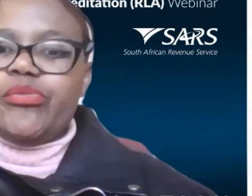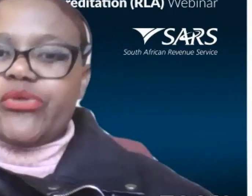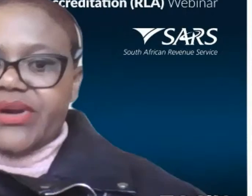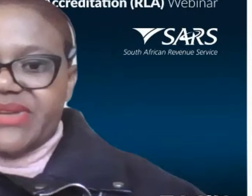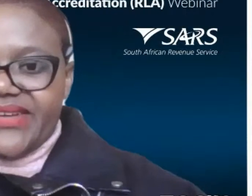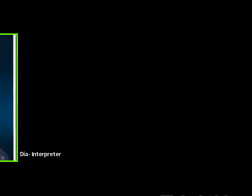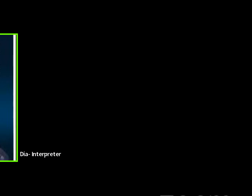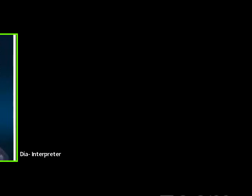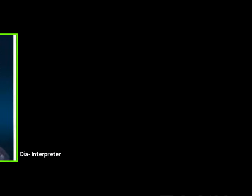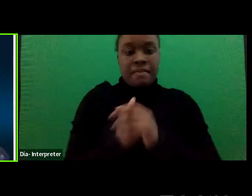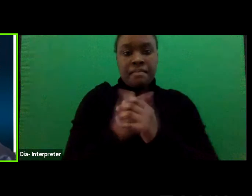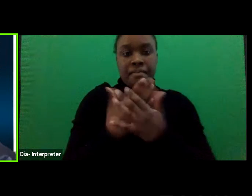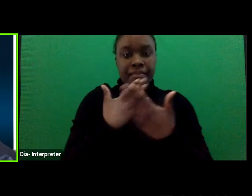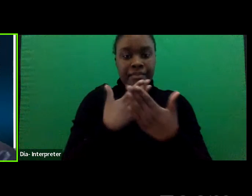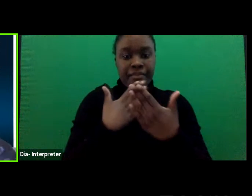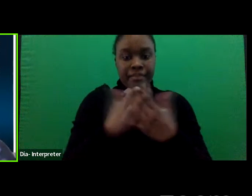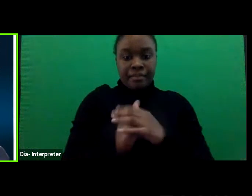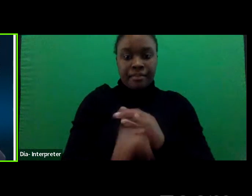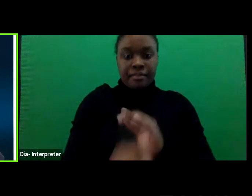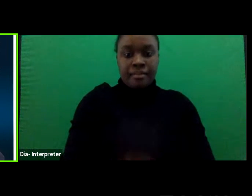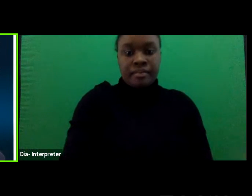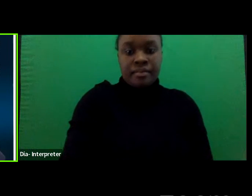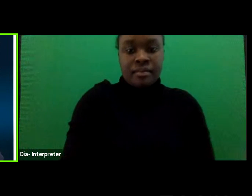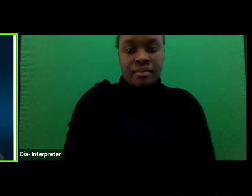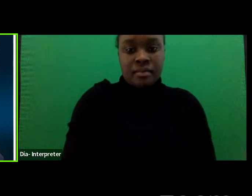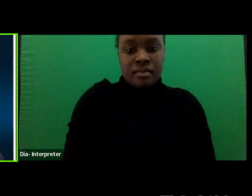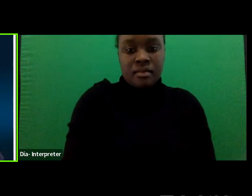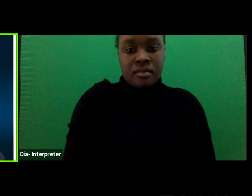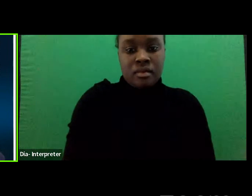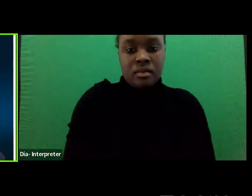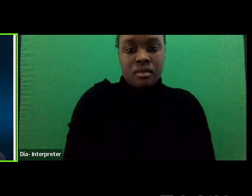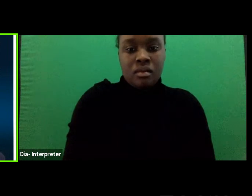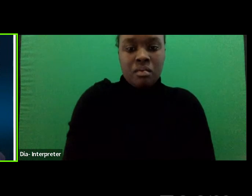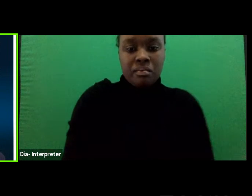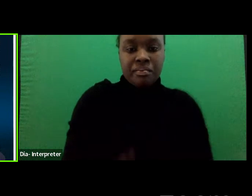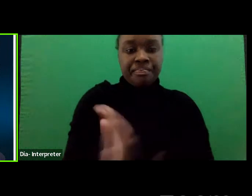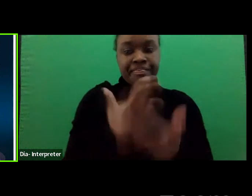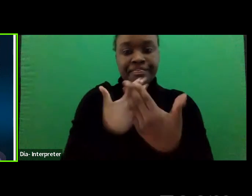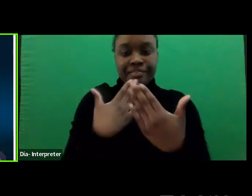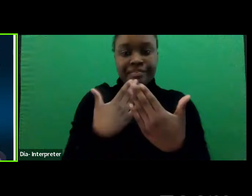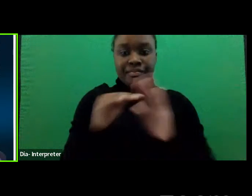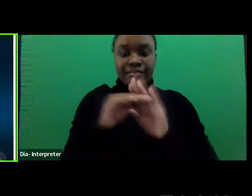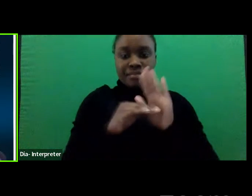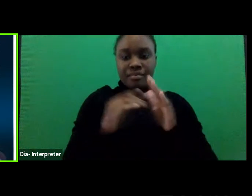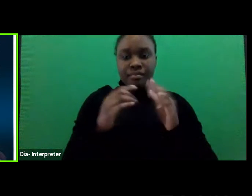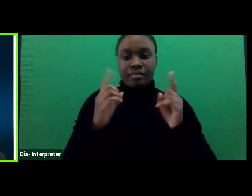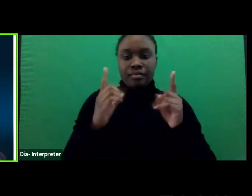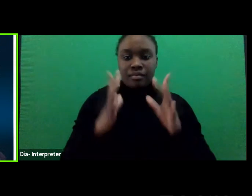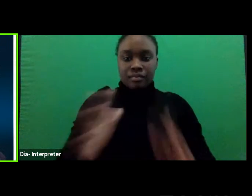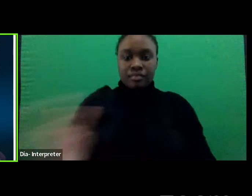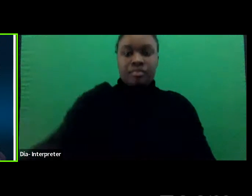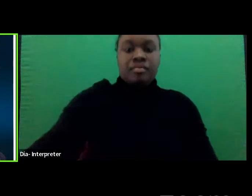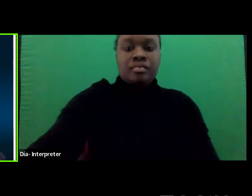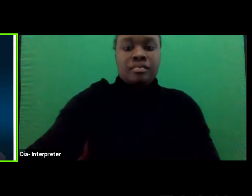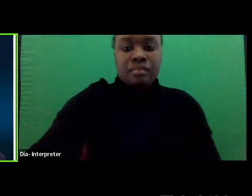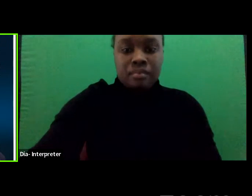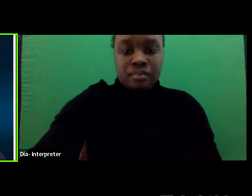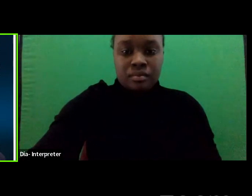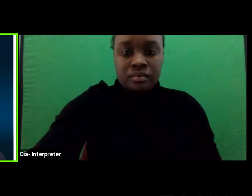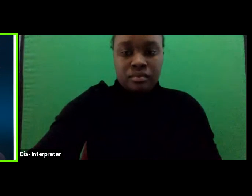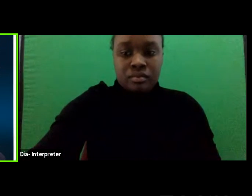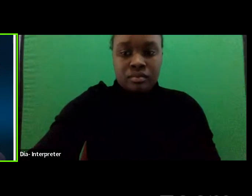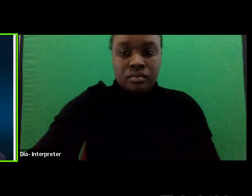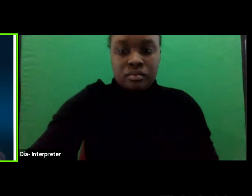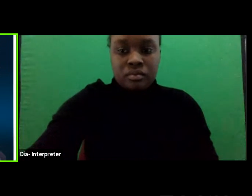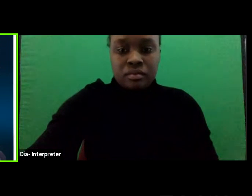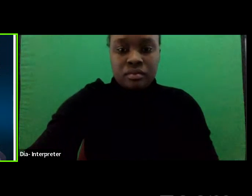Thank you, Program Director. Good evening to all the colleagues online and our streamed traders that have joined us this